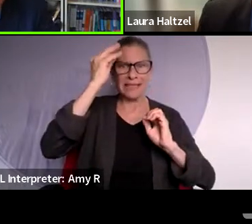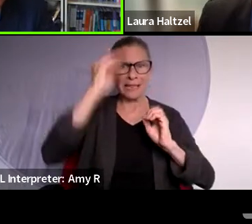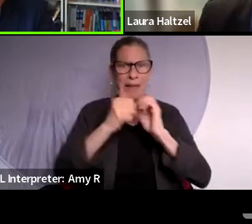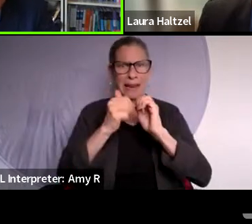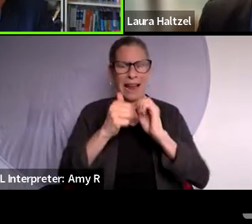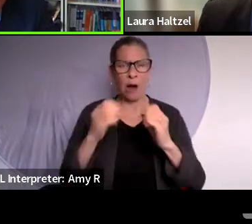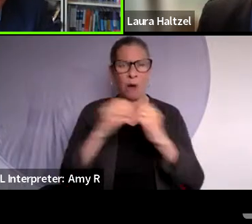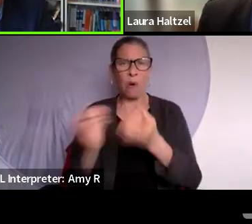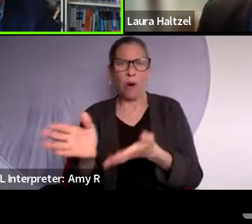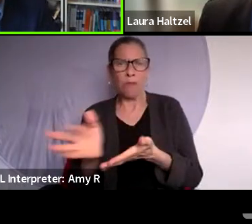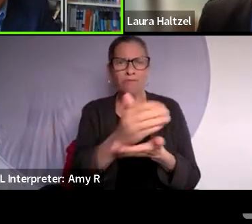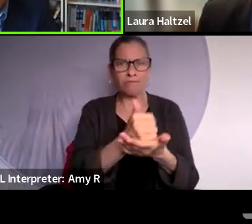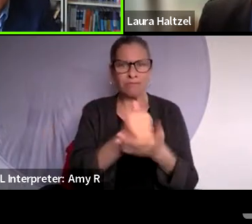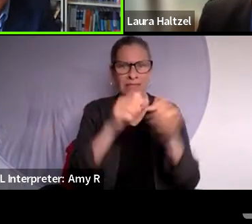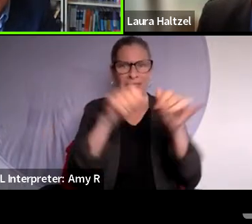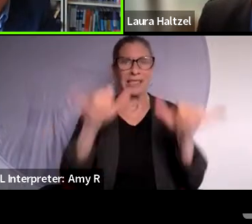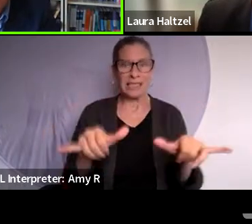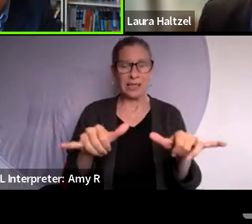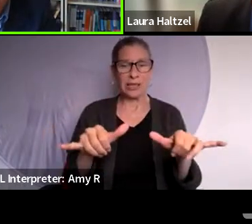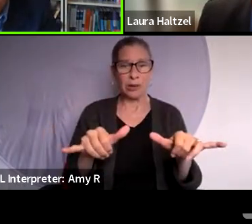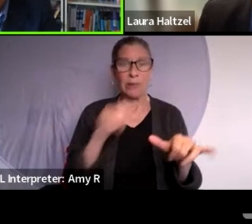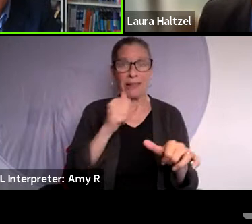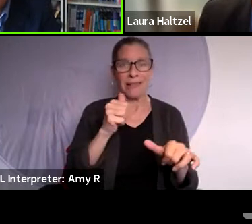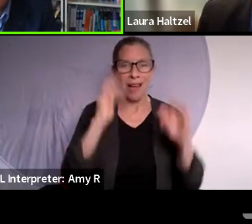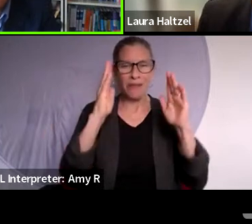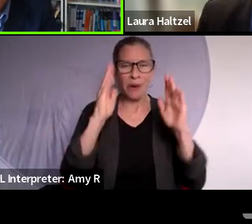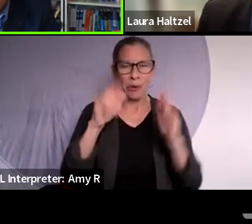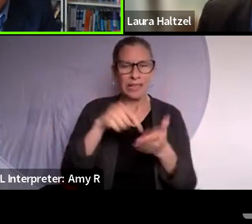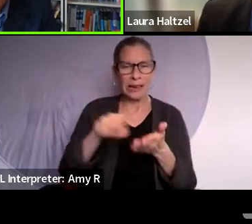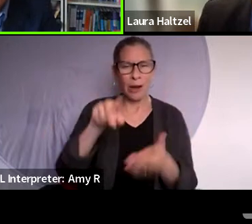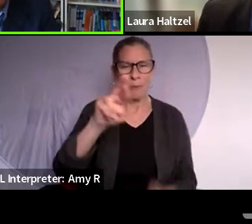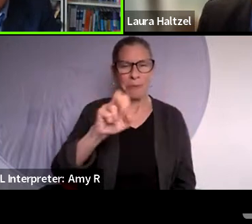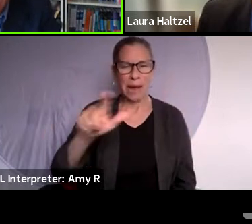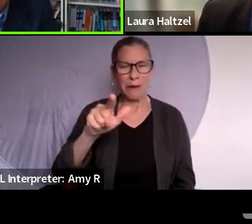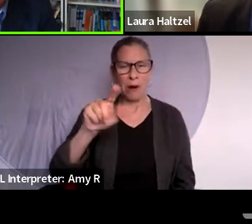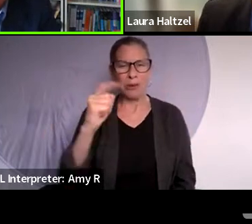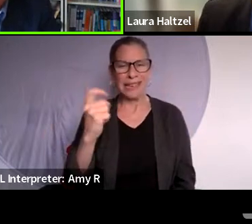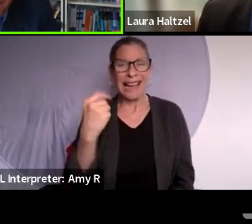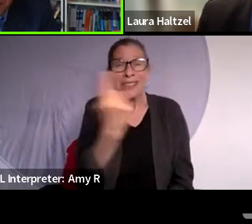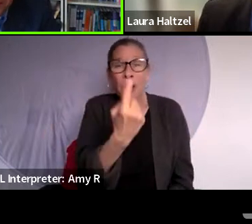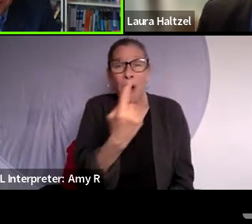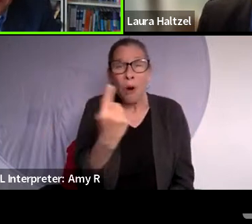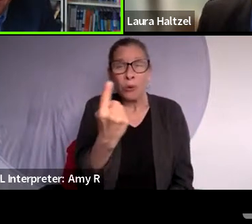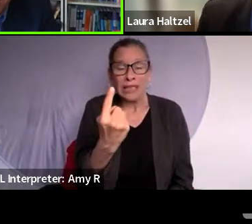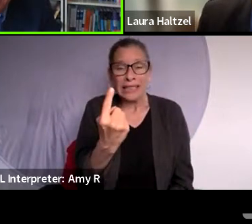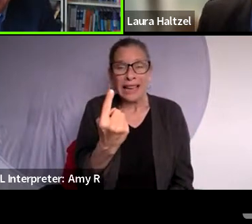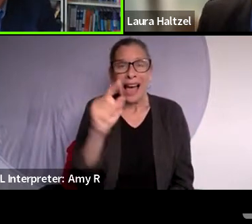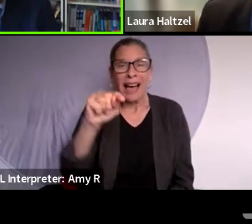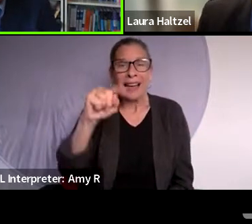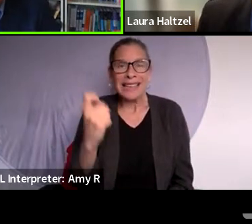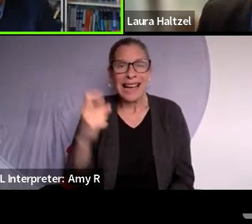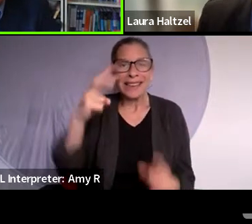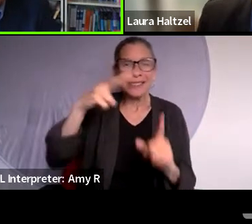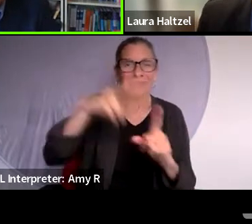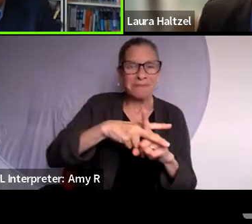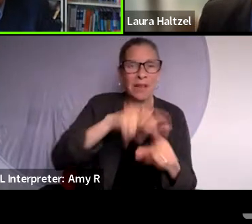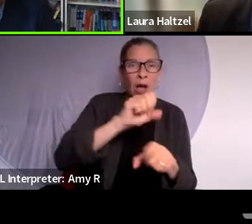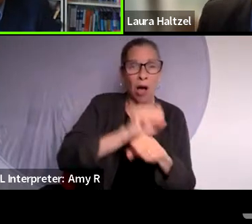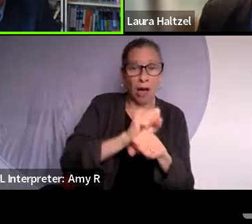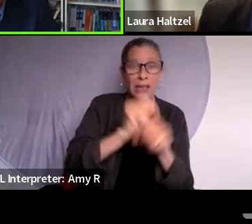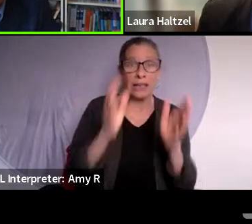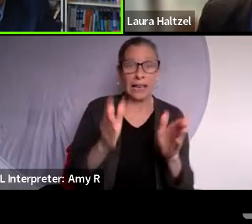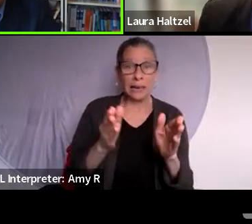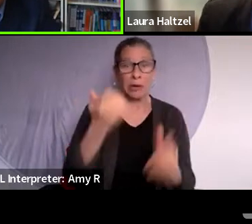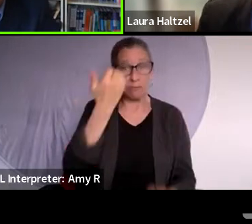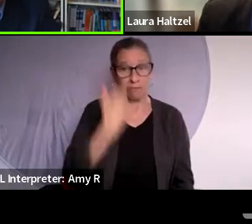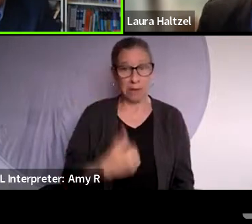more revenues into the system besides focusing just on payroll taxes, which is a tax on labor. And as a tax economist, I will tell you what